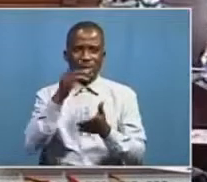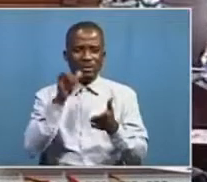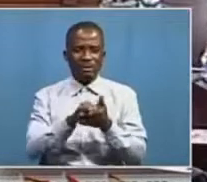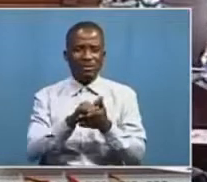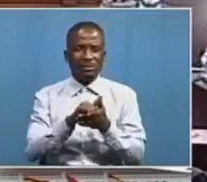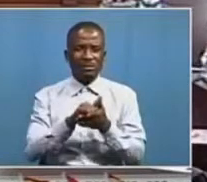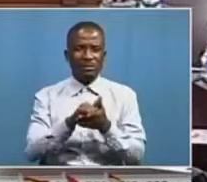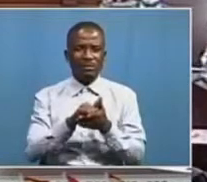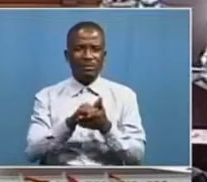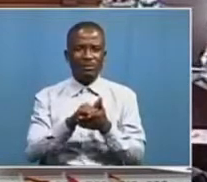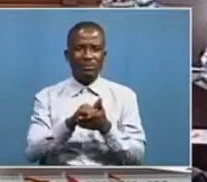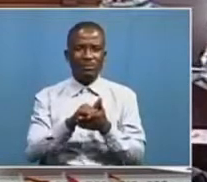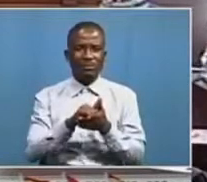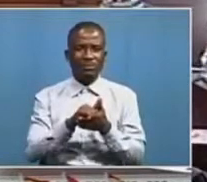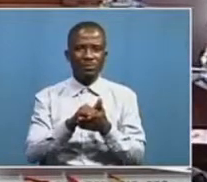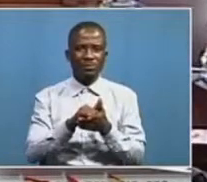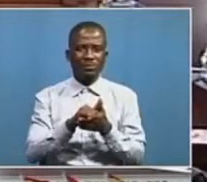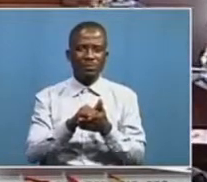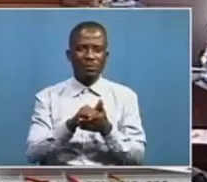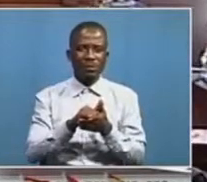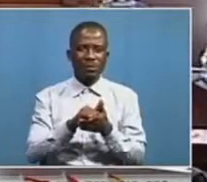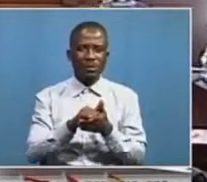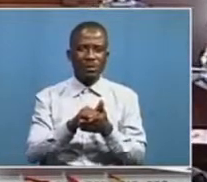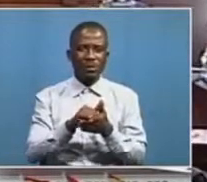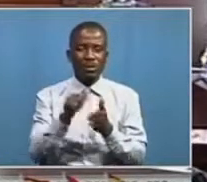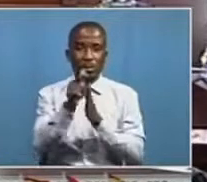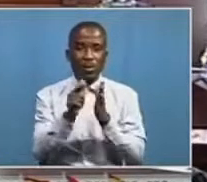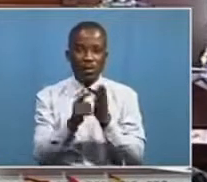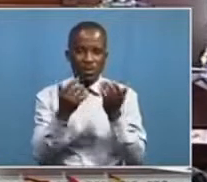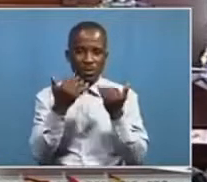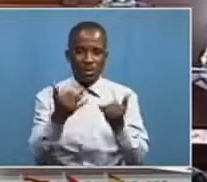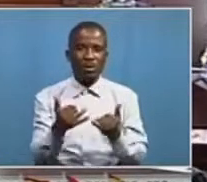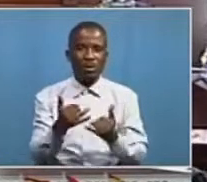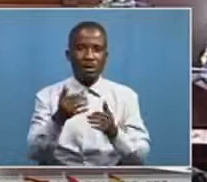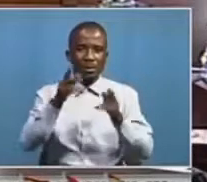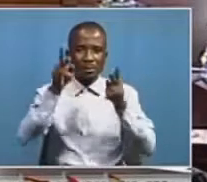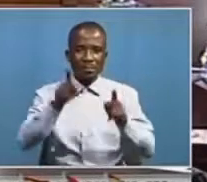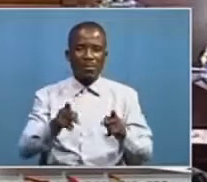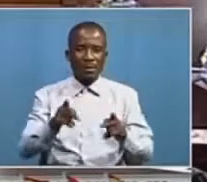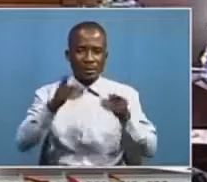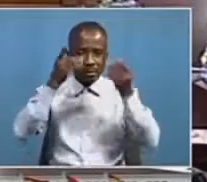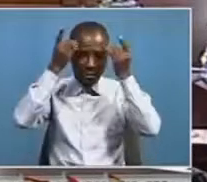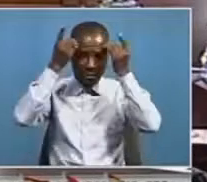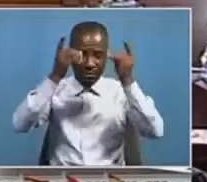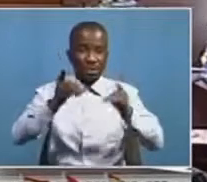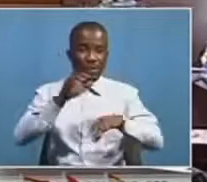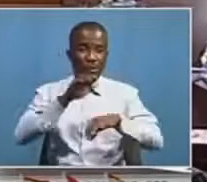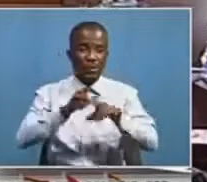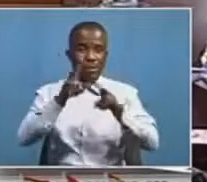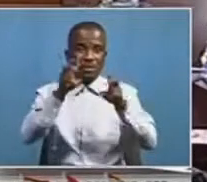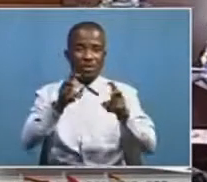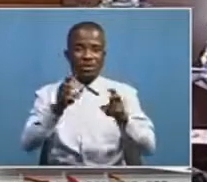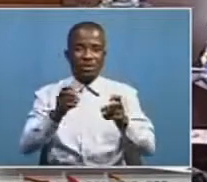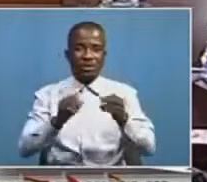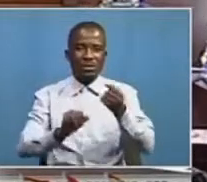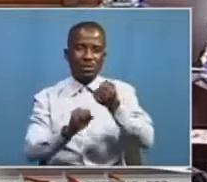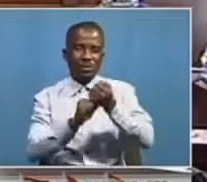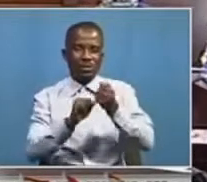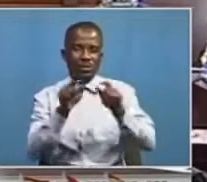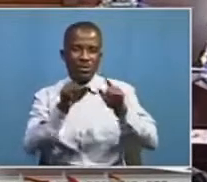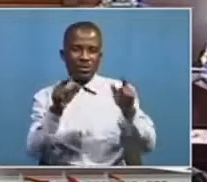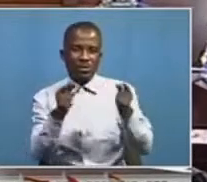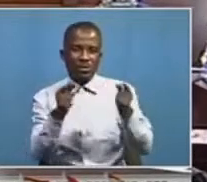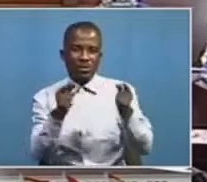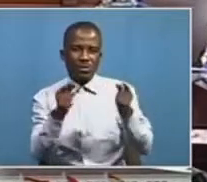thus, quote, a rebuttable presumption of law is one which leads to a decision on a particular issue in favor of a party